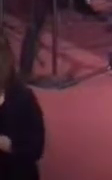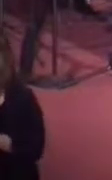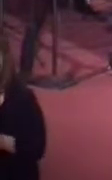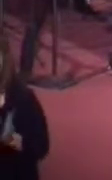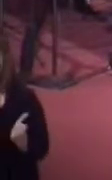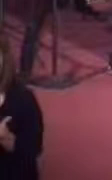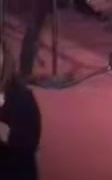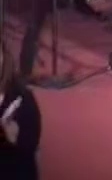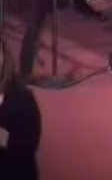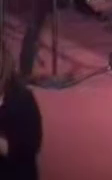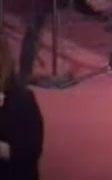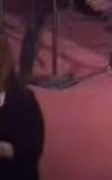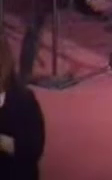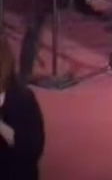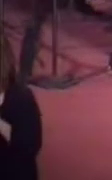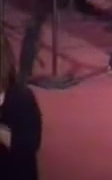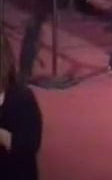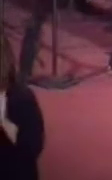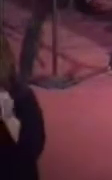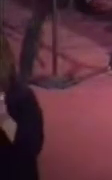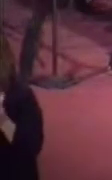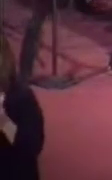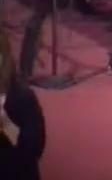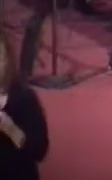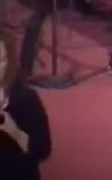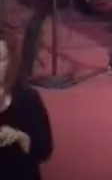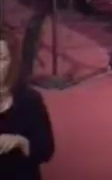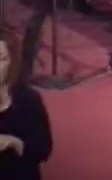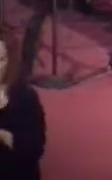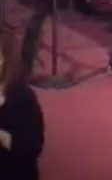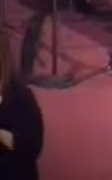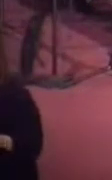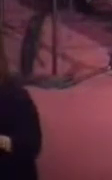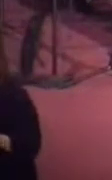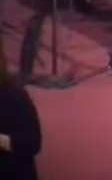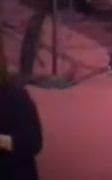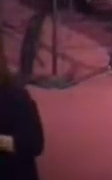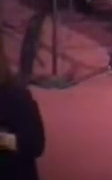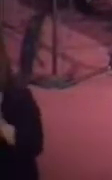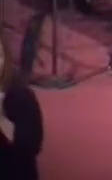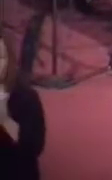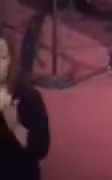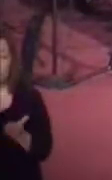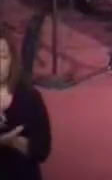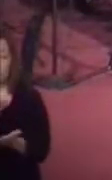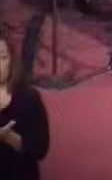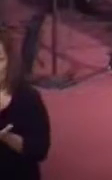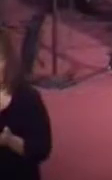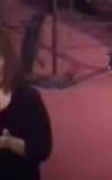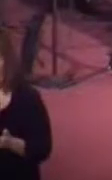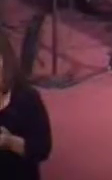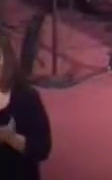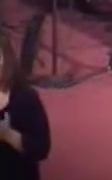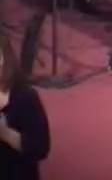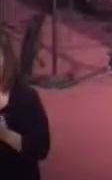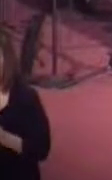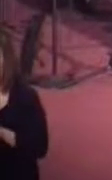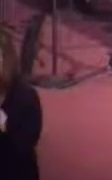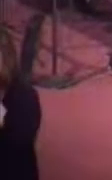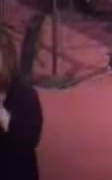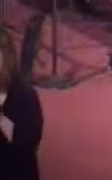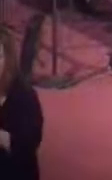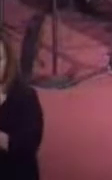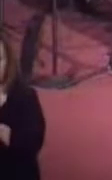encouragement can you be to your family, your peers, your coworkers, your community by standing up for the truth of God in the face of